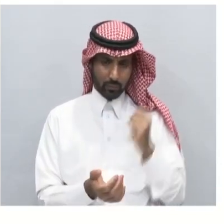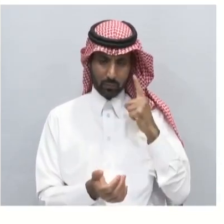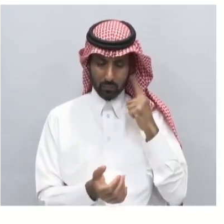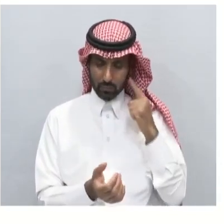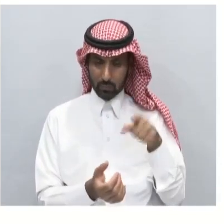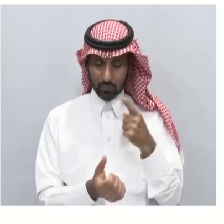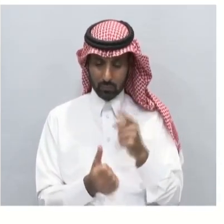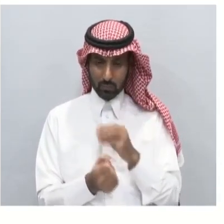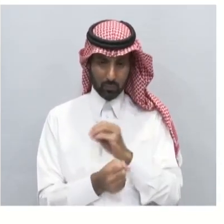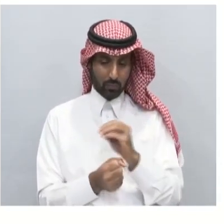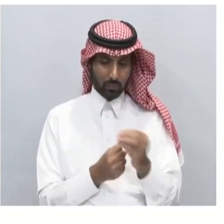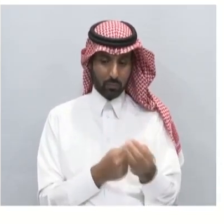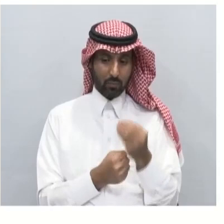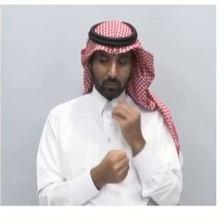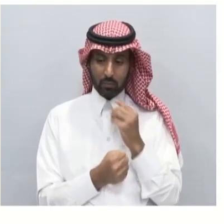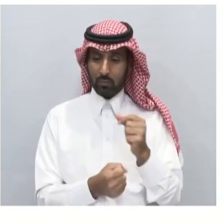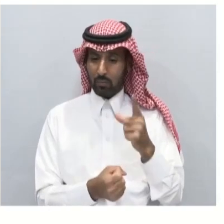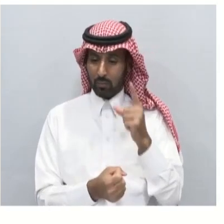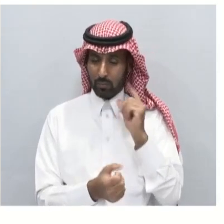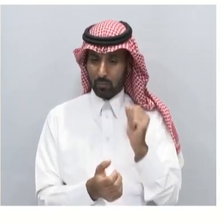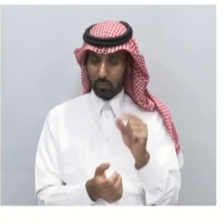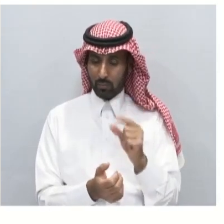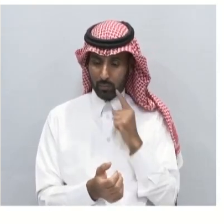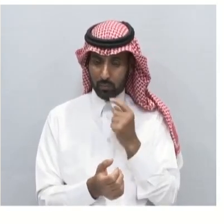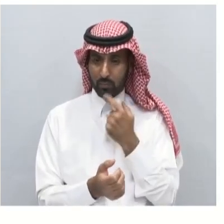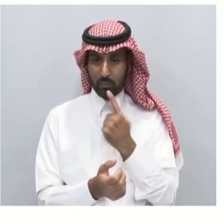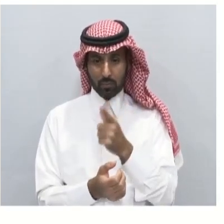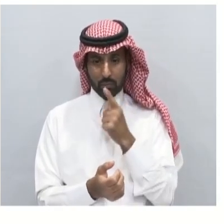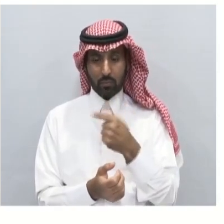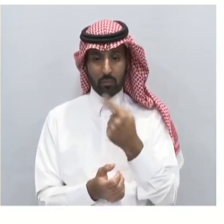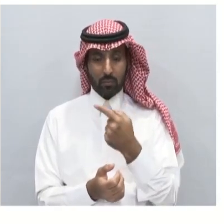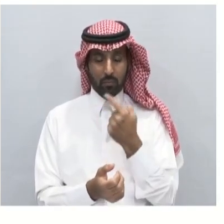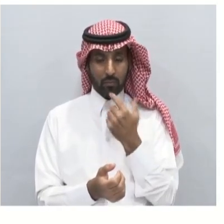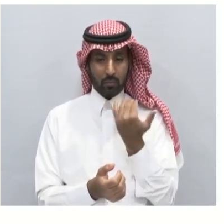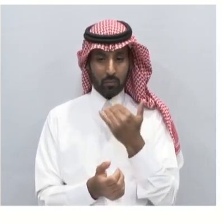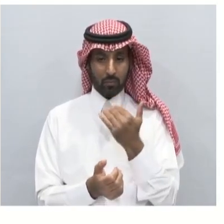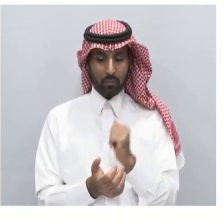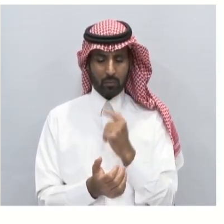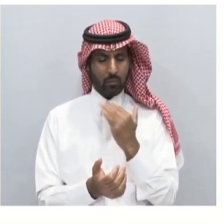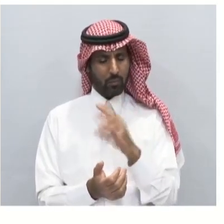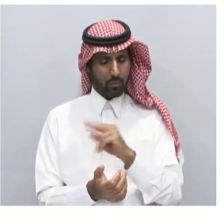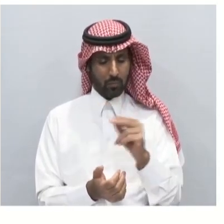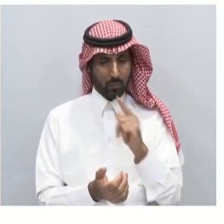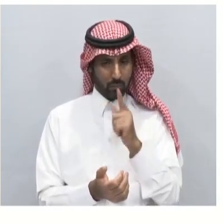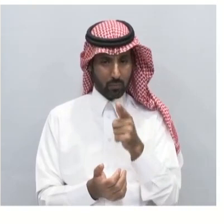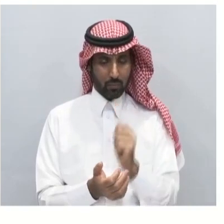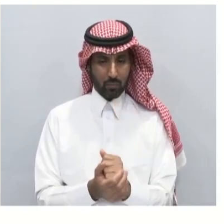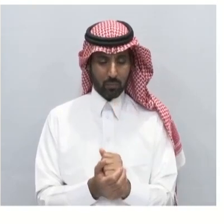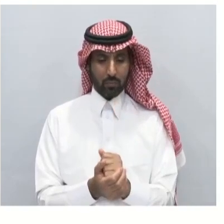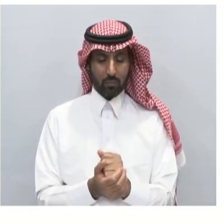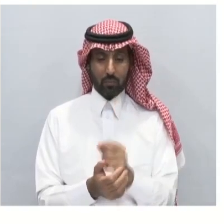idea to learn a little of the language. Number four,